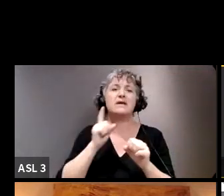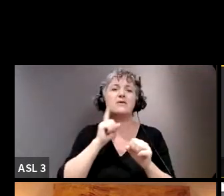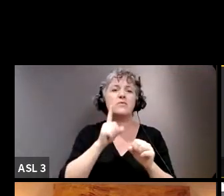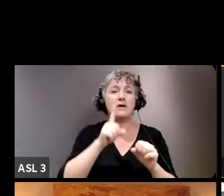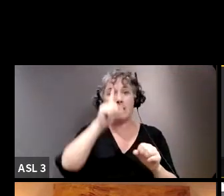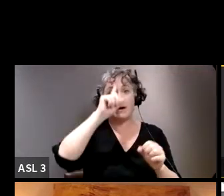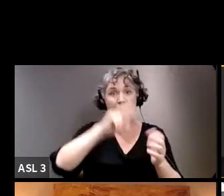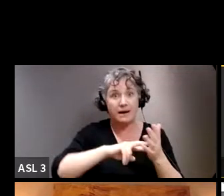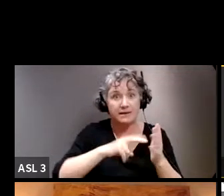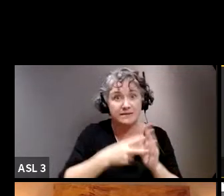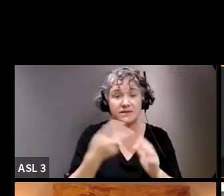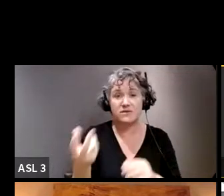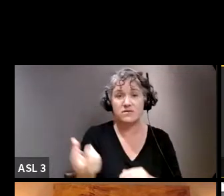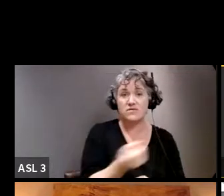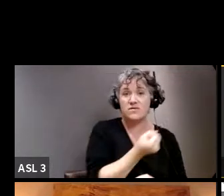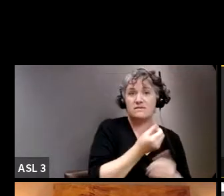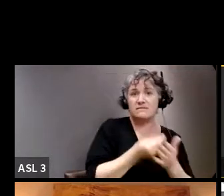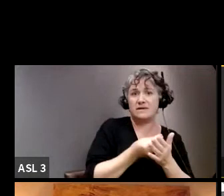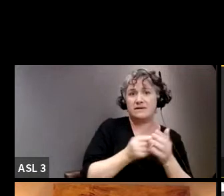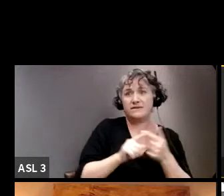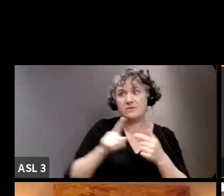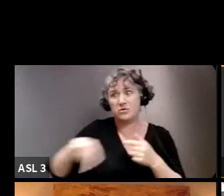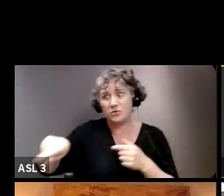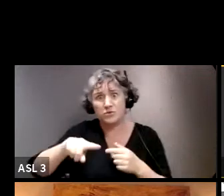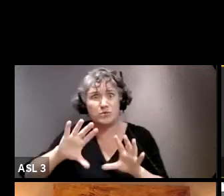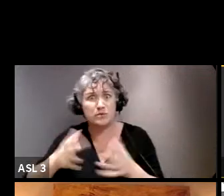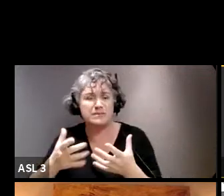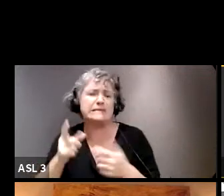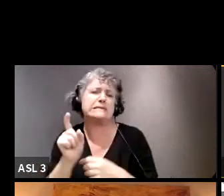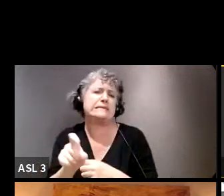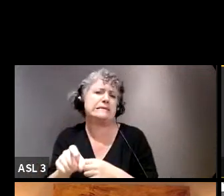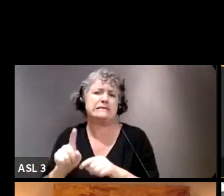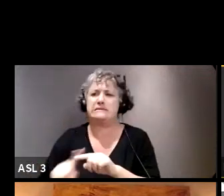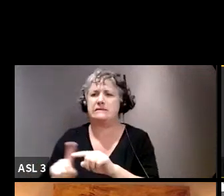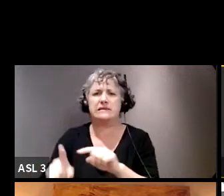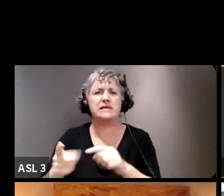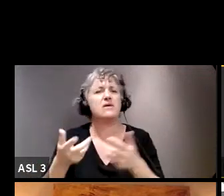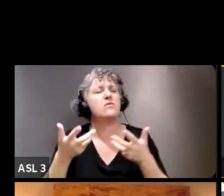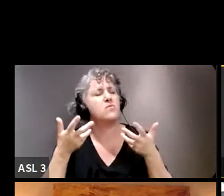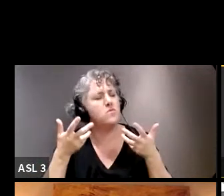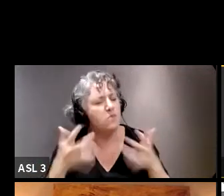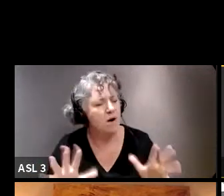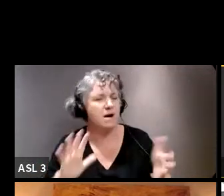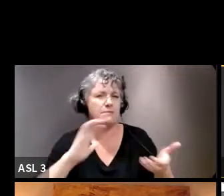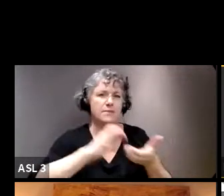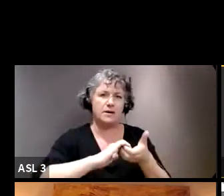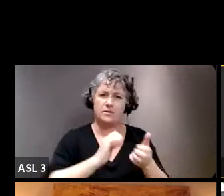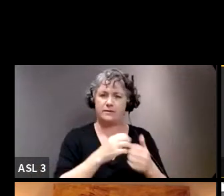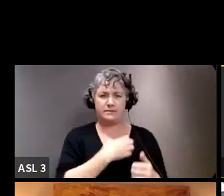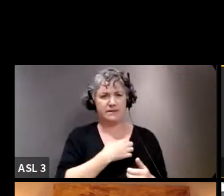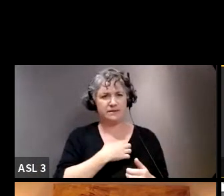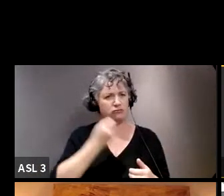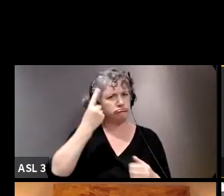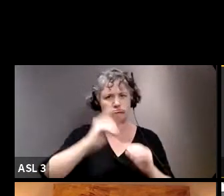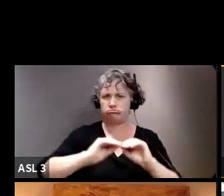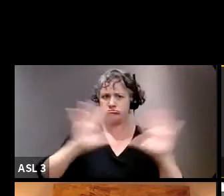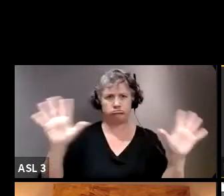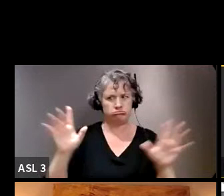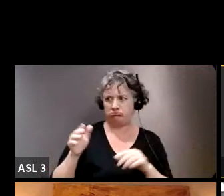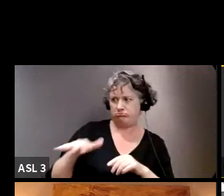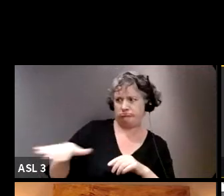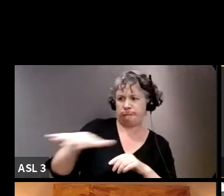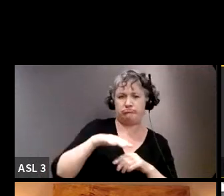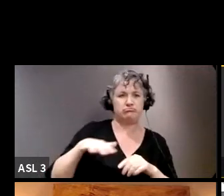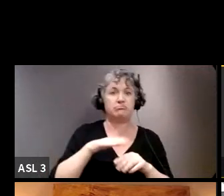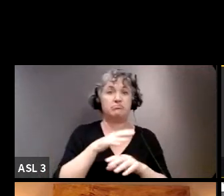from groups who desperately need it groups have been extremely clear that they do not want partnership with the police and understand that safety work does not include the